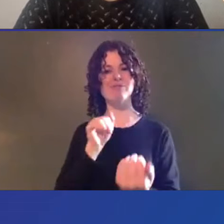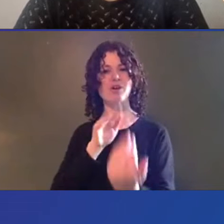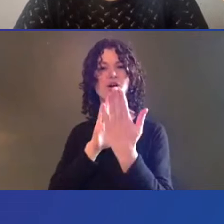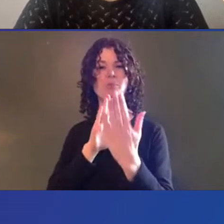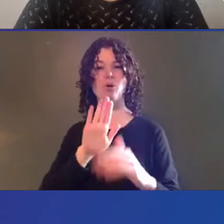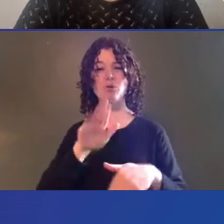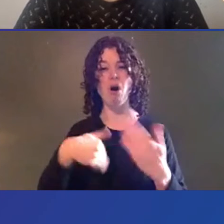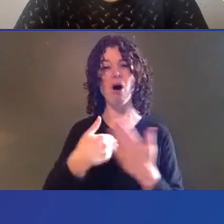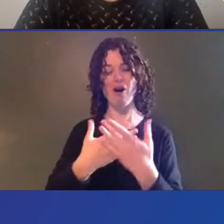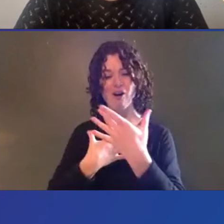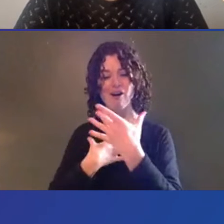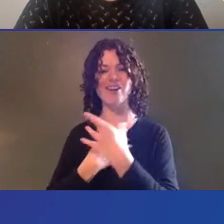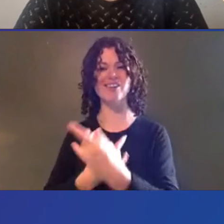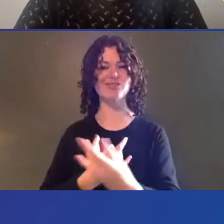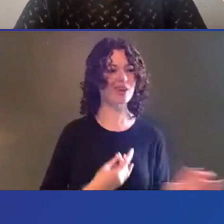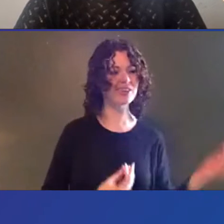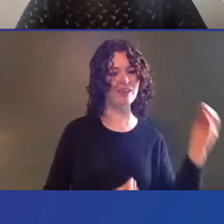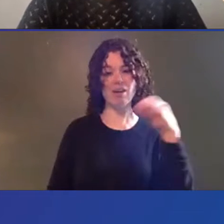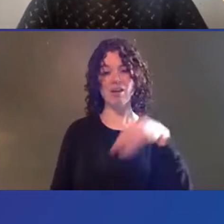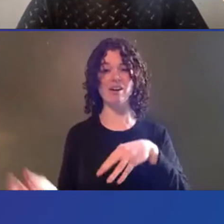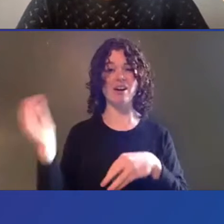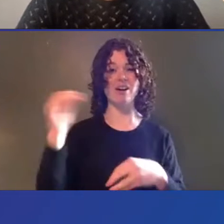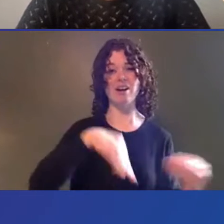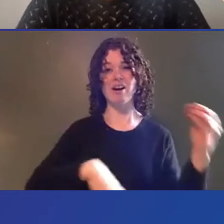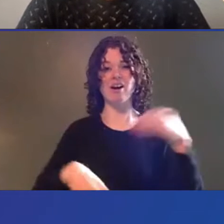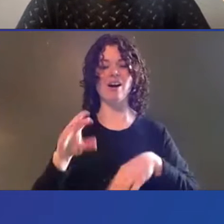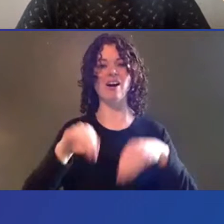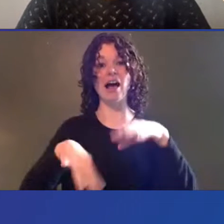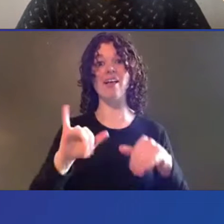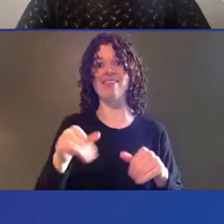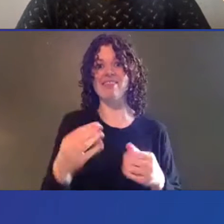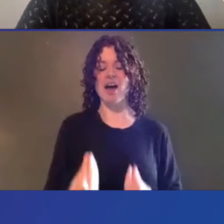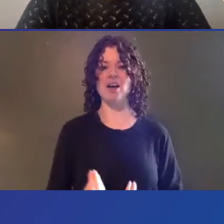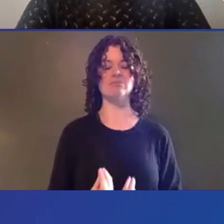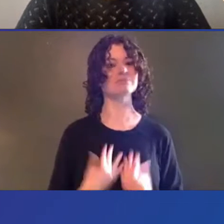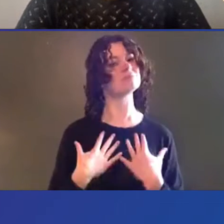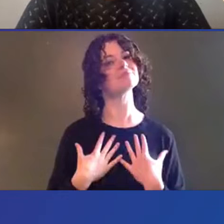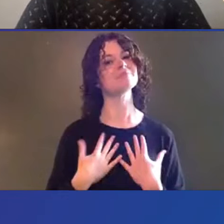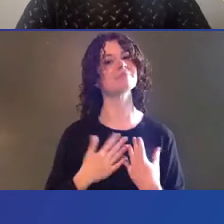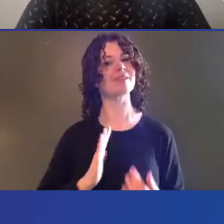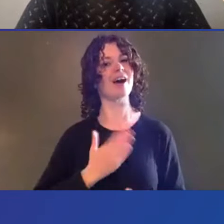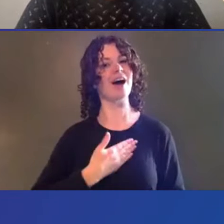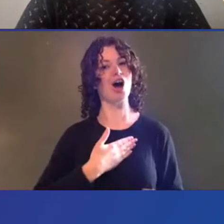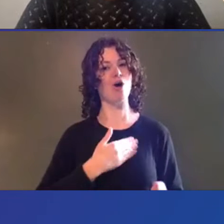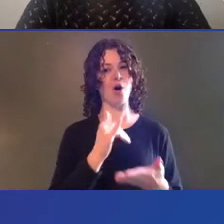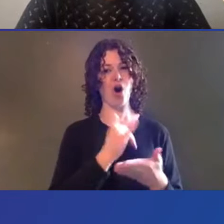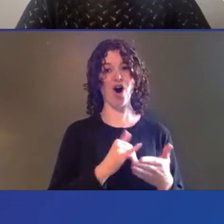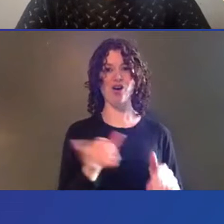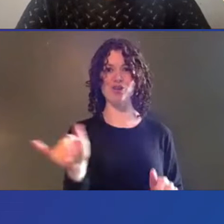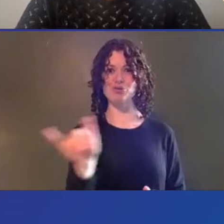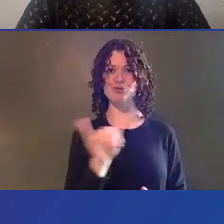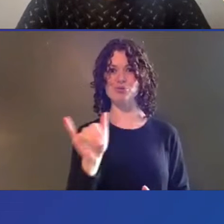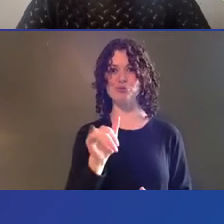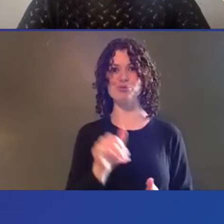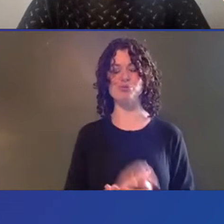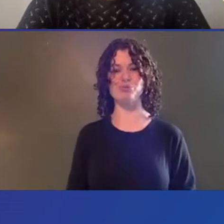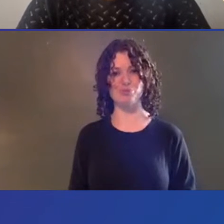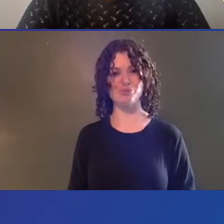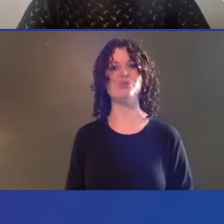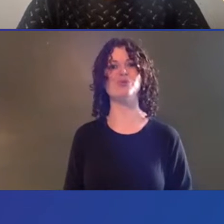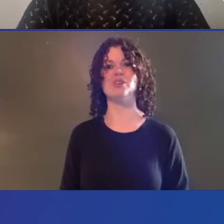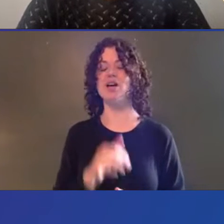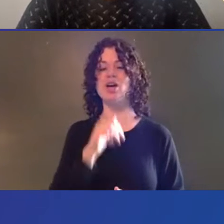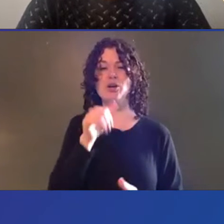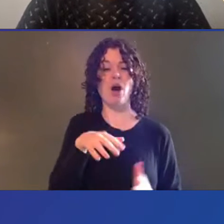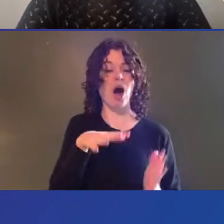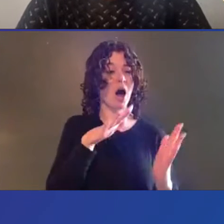that enrich our artistic practices, and instead of like making it less strong in a way.